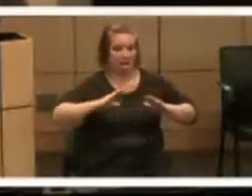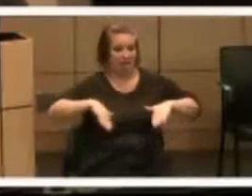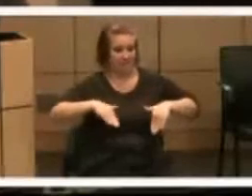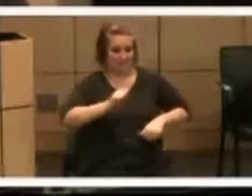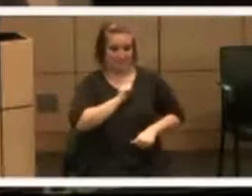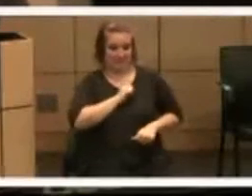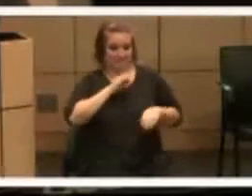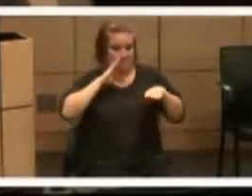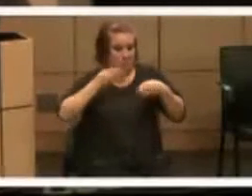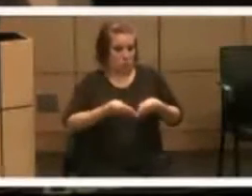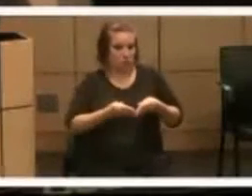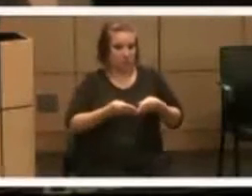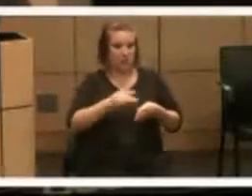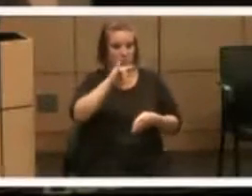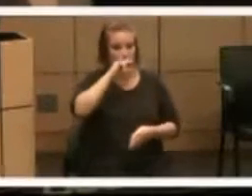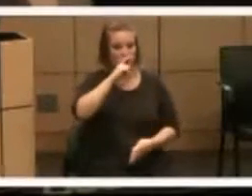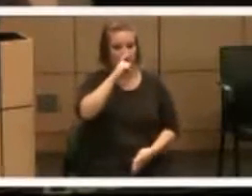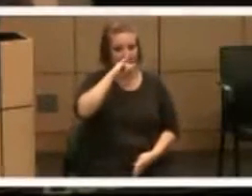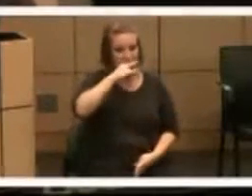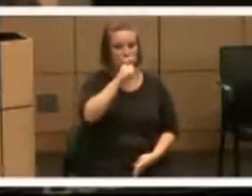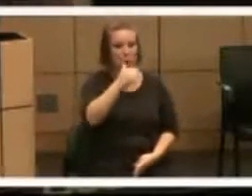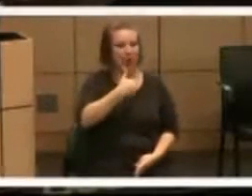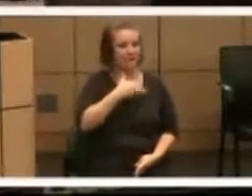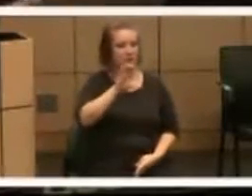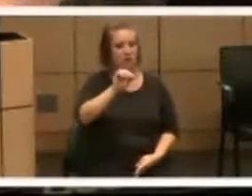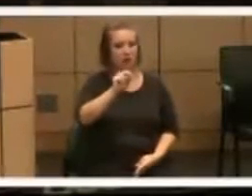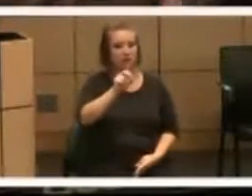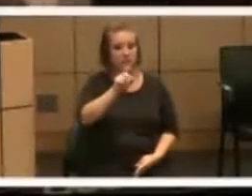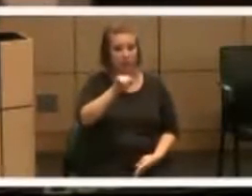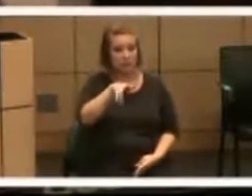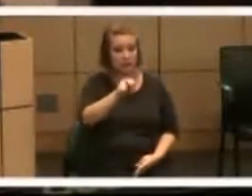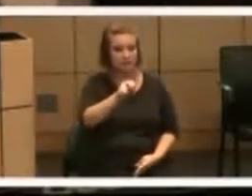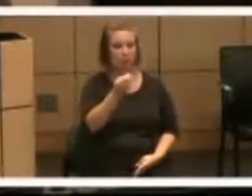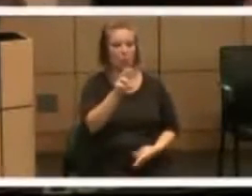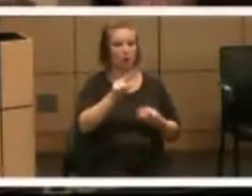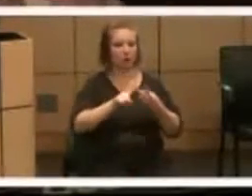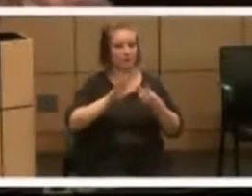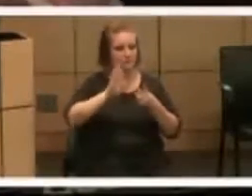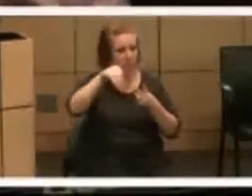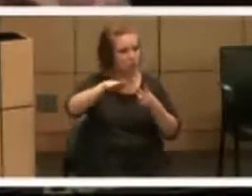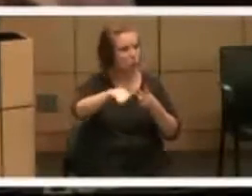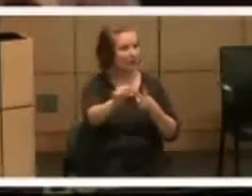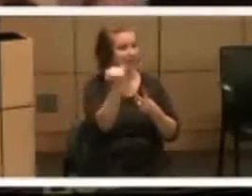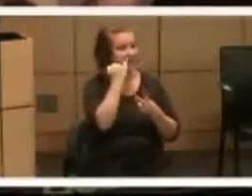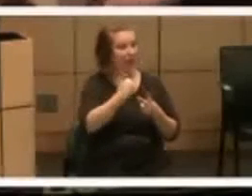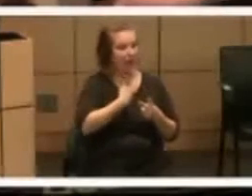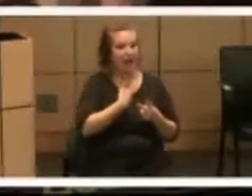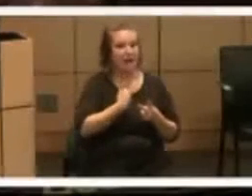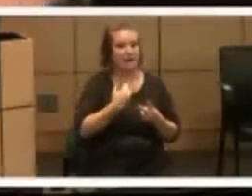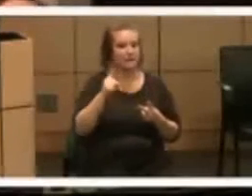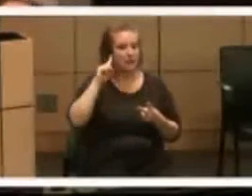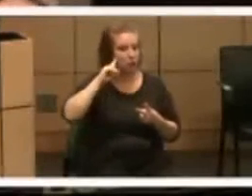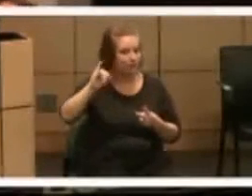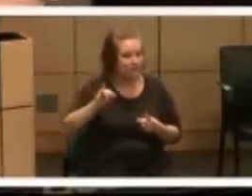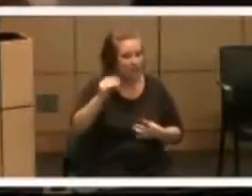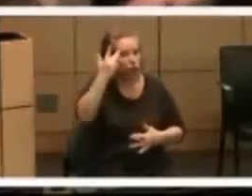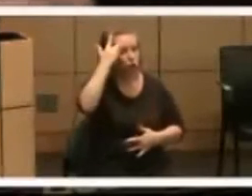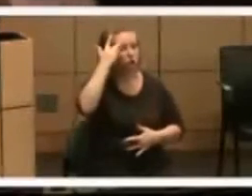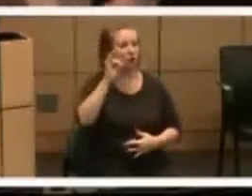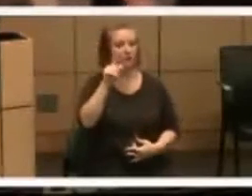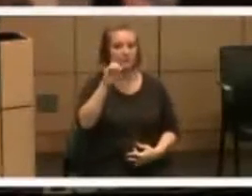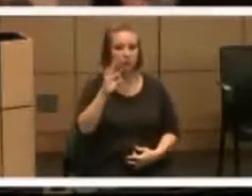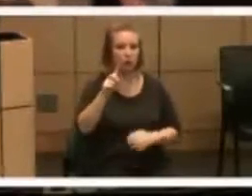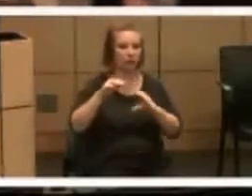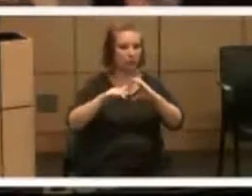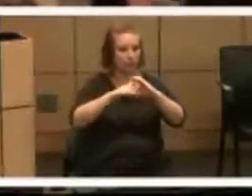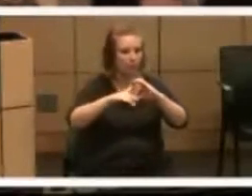on children with conductive loss or fluctuating, which would be sometimes they have an ear infection, or fluid in their ear, sometimes they don't. And how does that